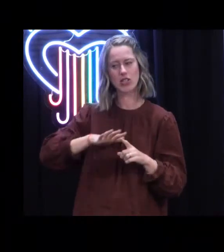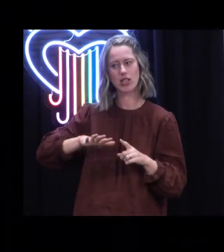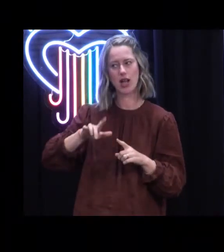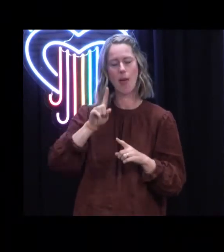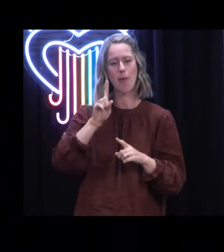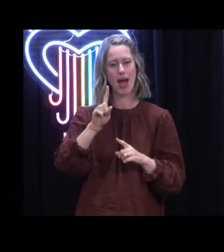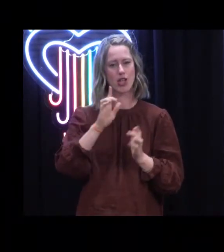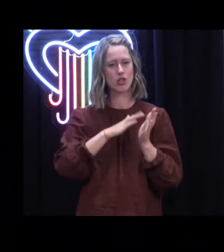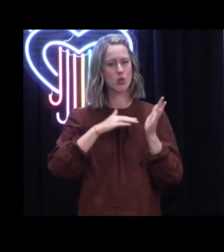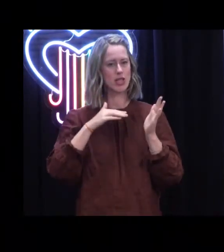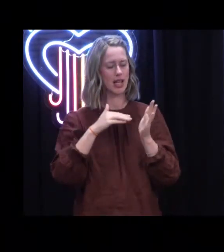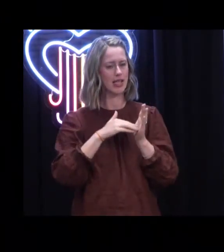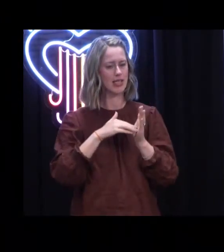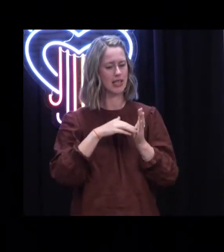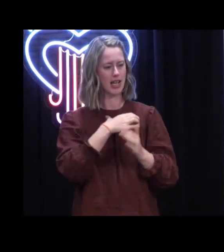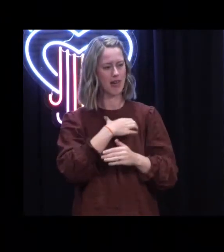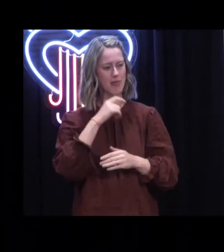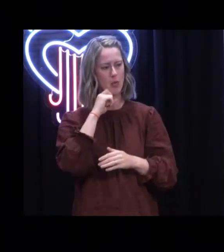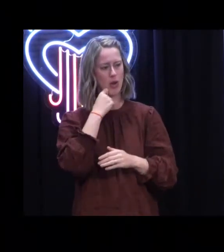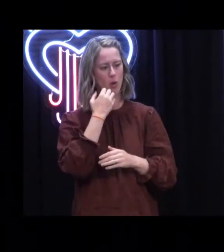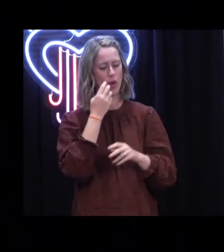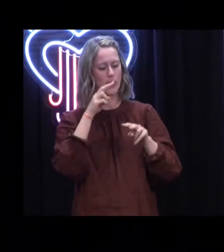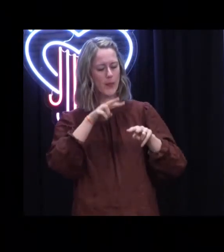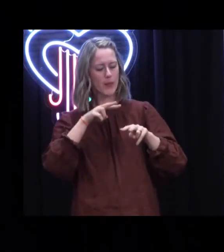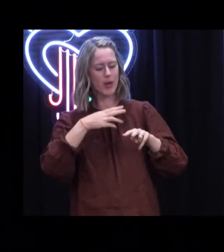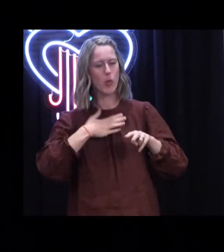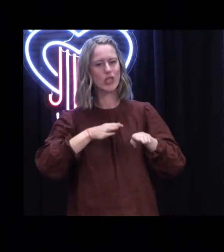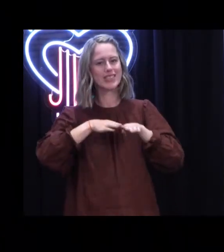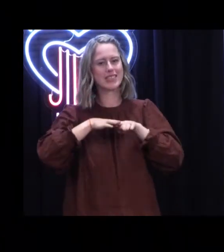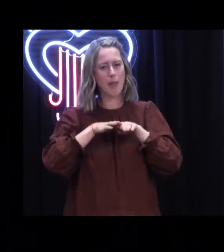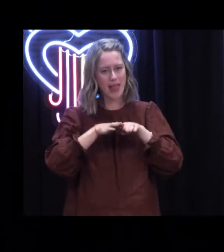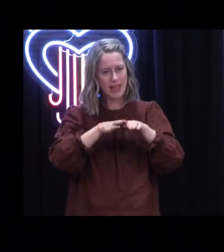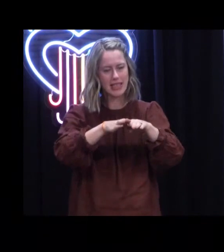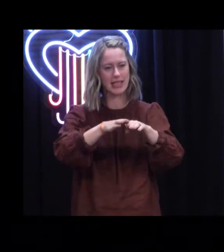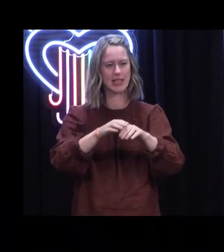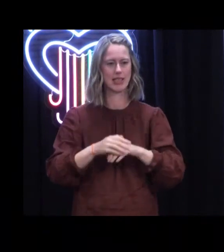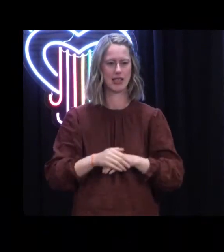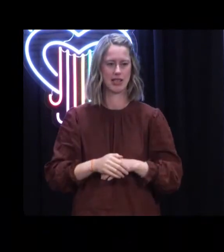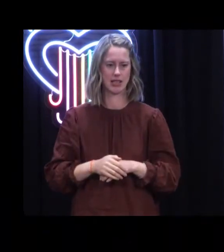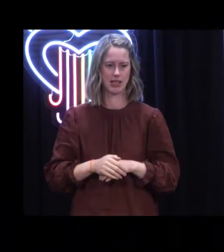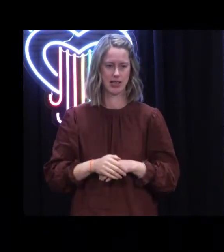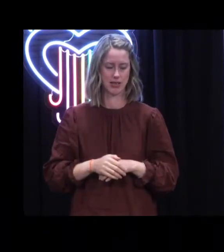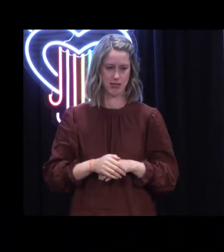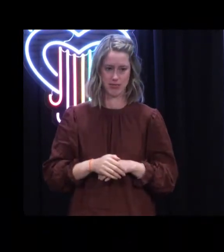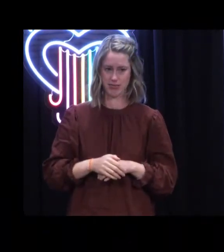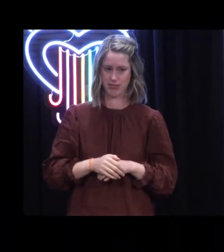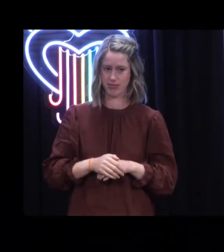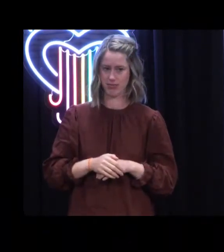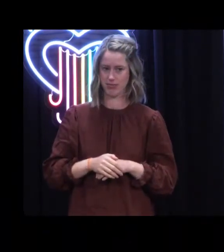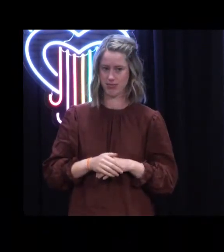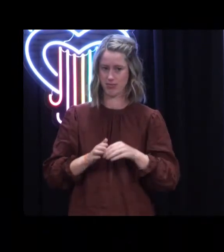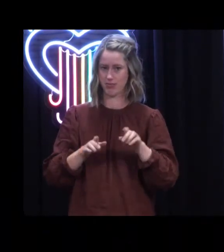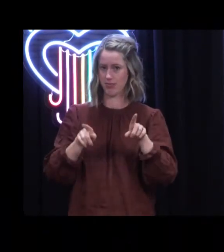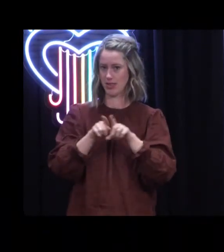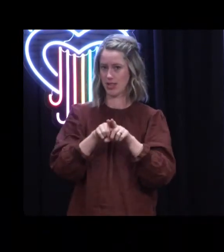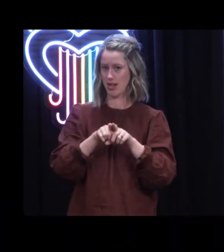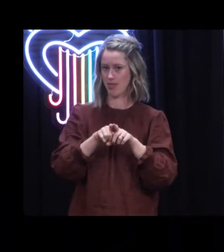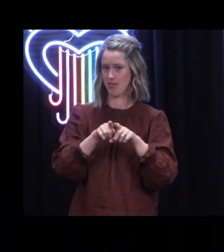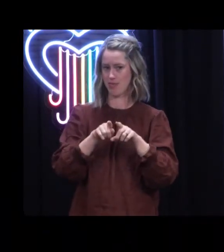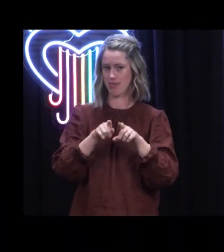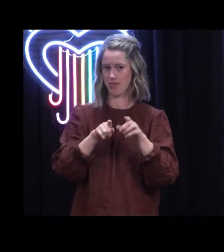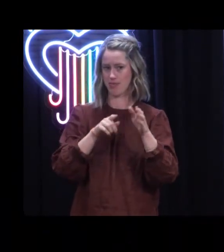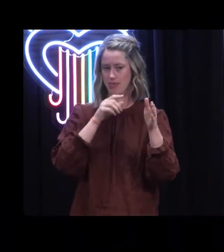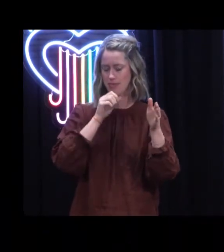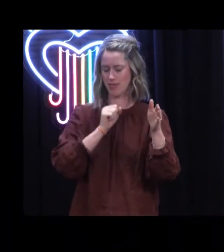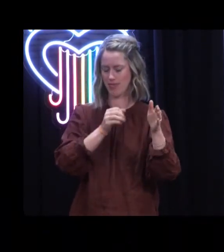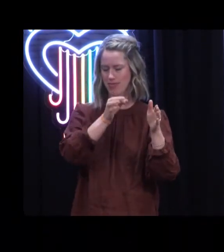we'll look at this from will include stability. Yeah. How are you going to convince? I'll come. Yeah. Cases for the last